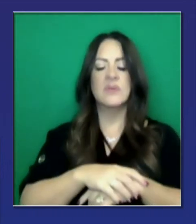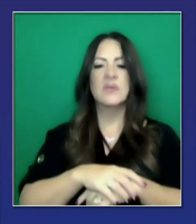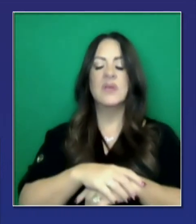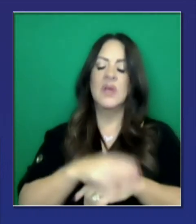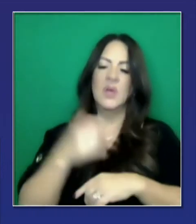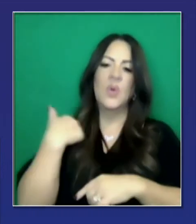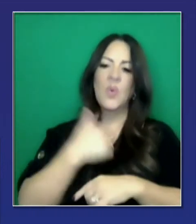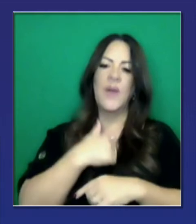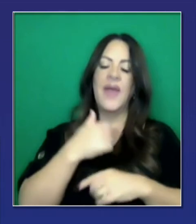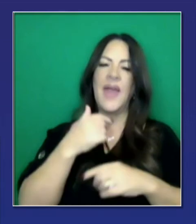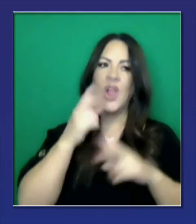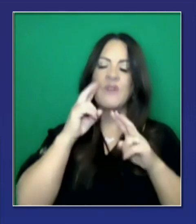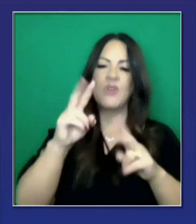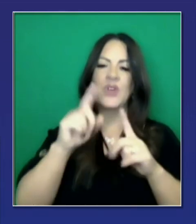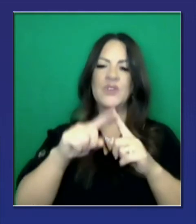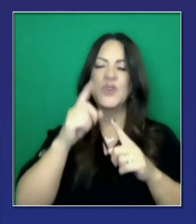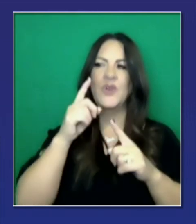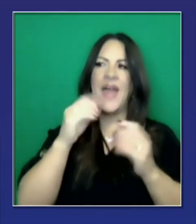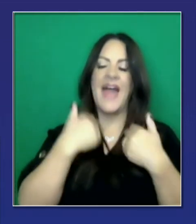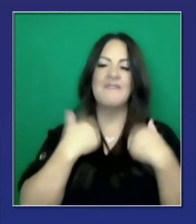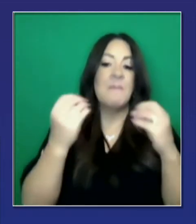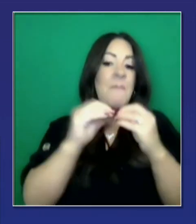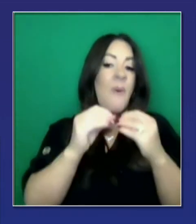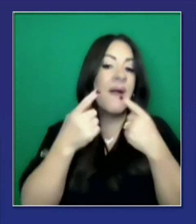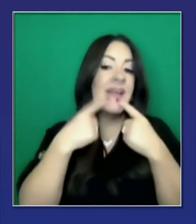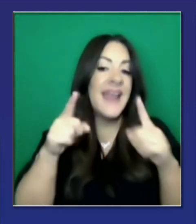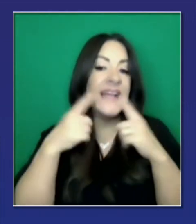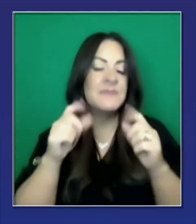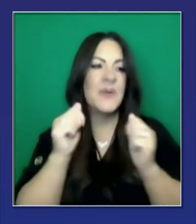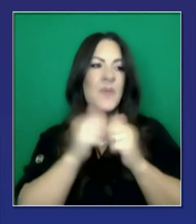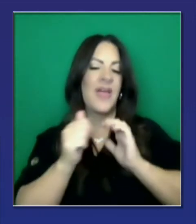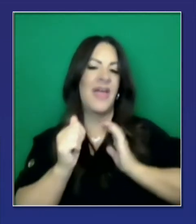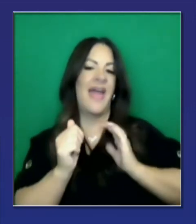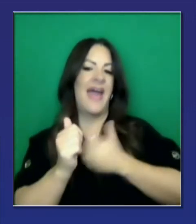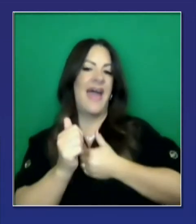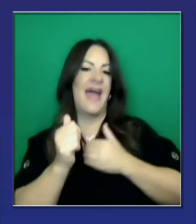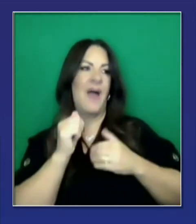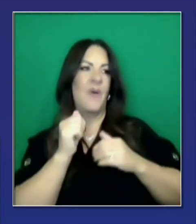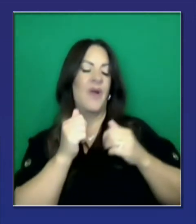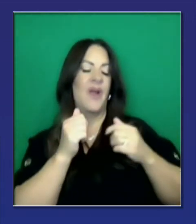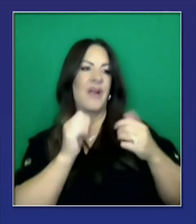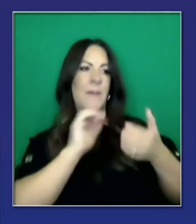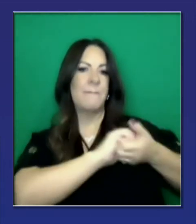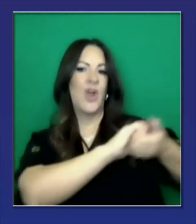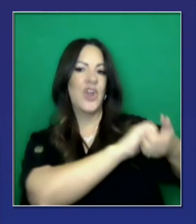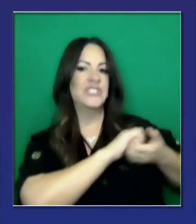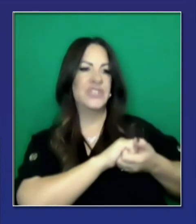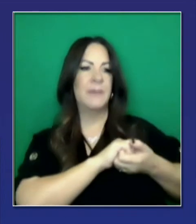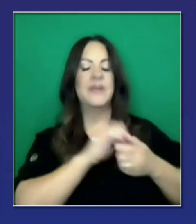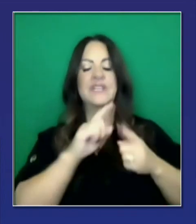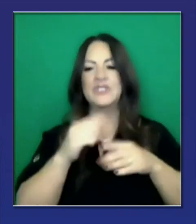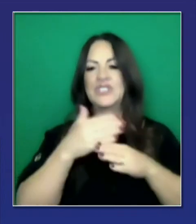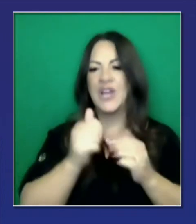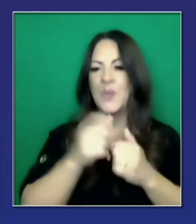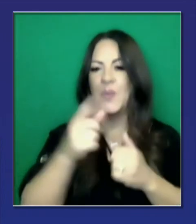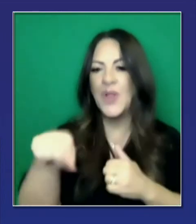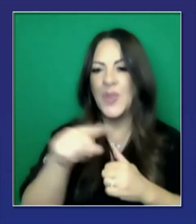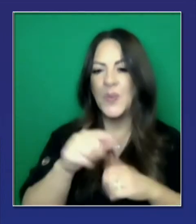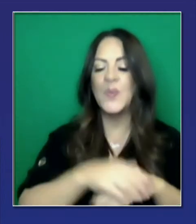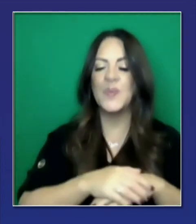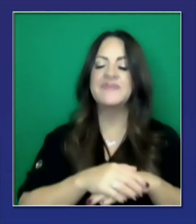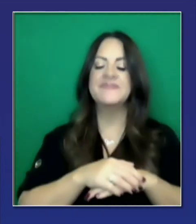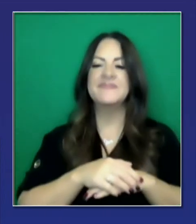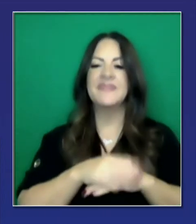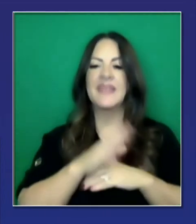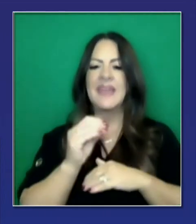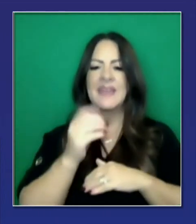bold announcements to help our small businesses with the legislature in the next number of weeks. You can see as well, there's some paid